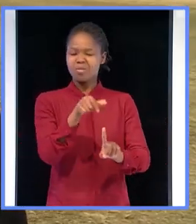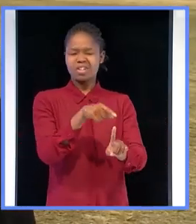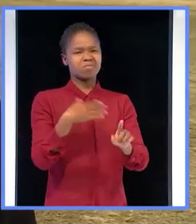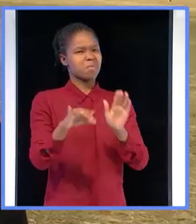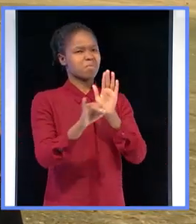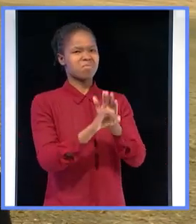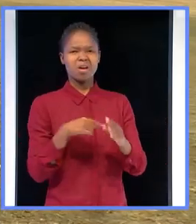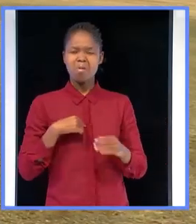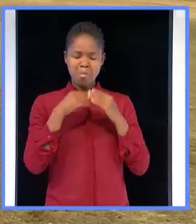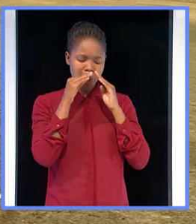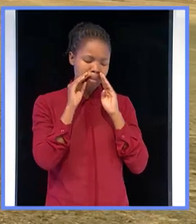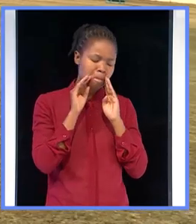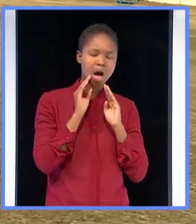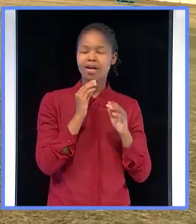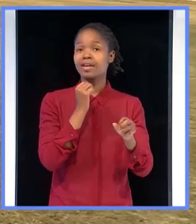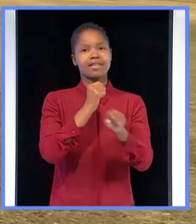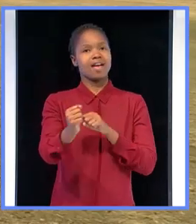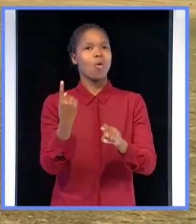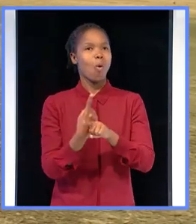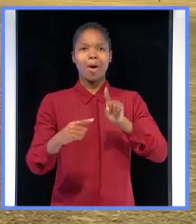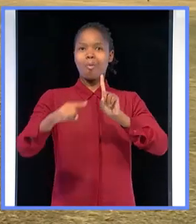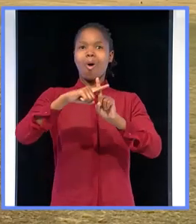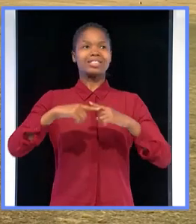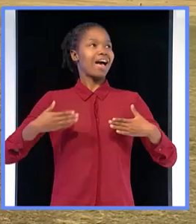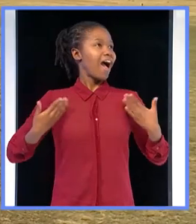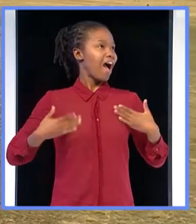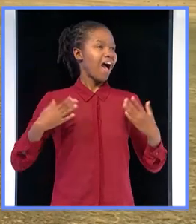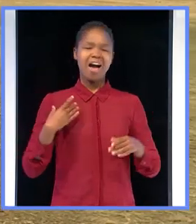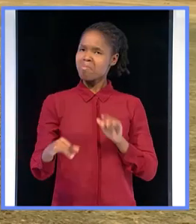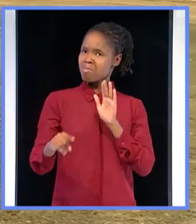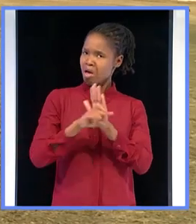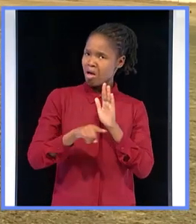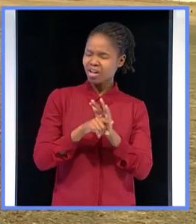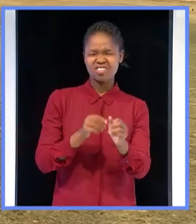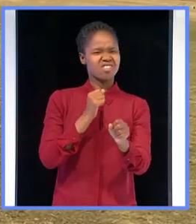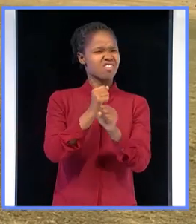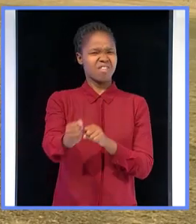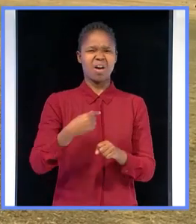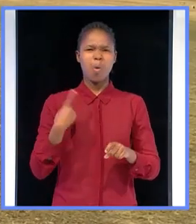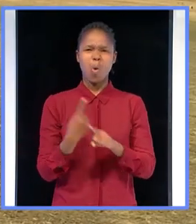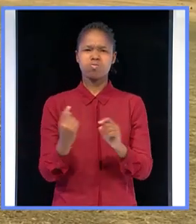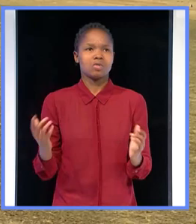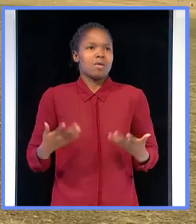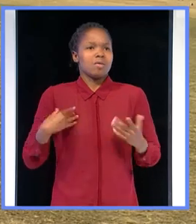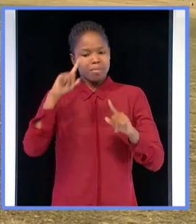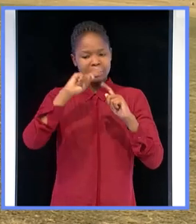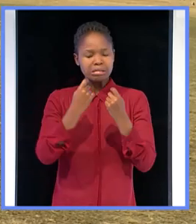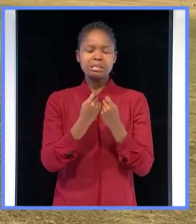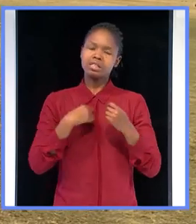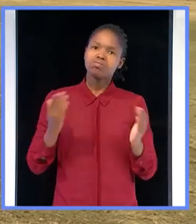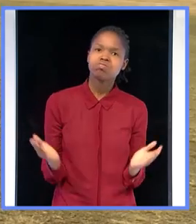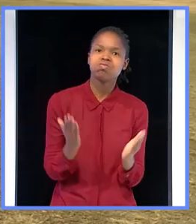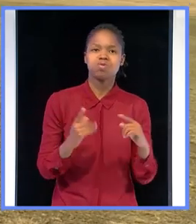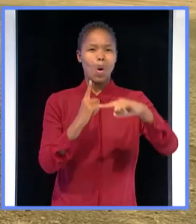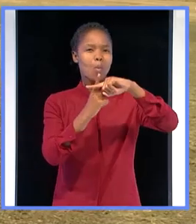he's always a positive guy. I haven't even seen him once when he's been negative. He's always the guy that brings the team up, lifts us